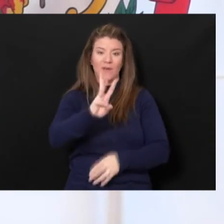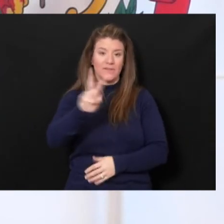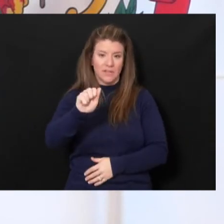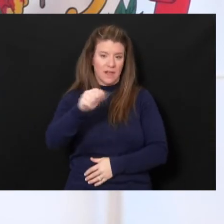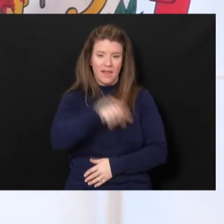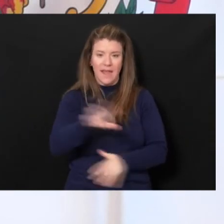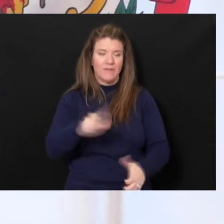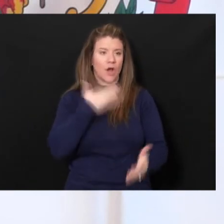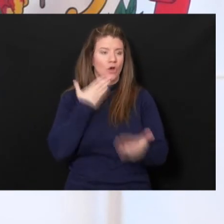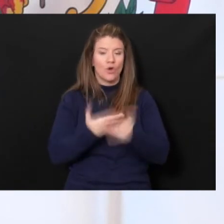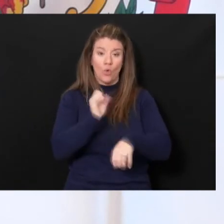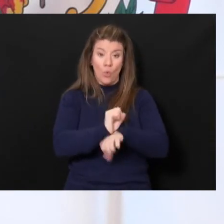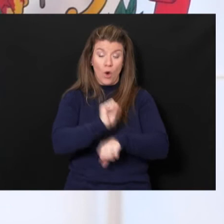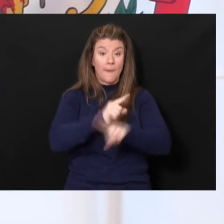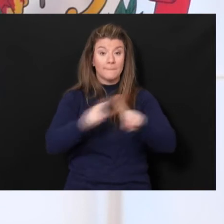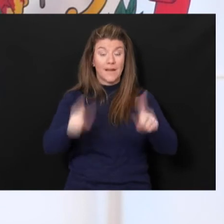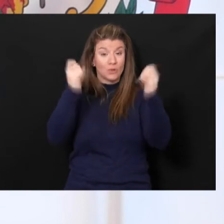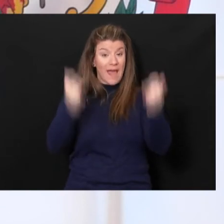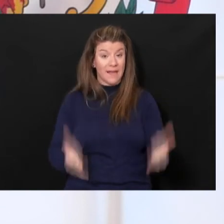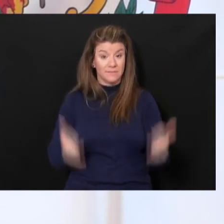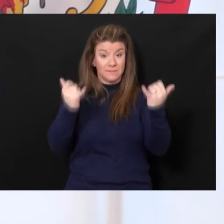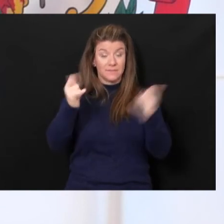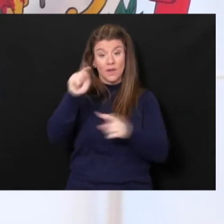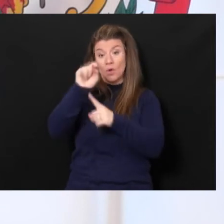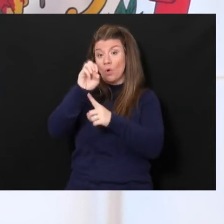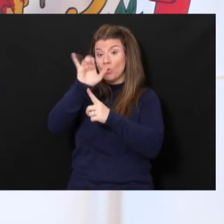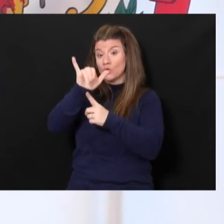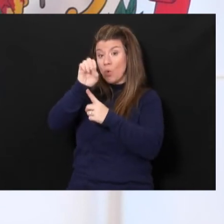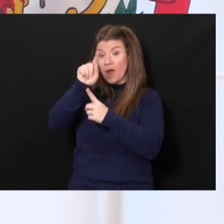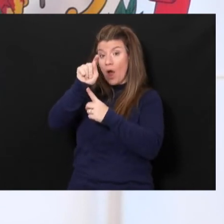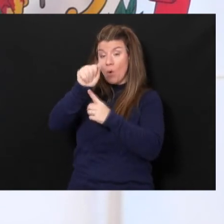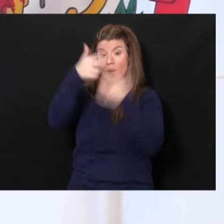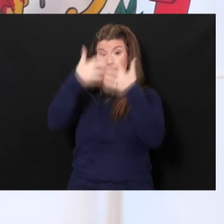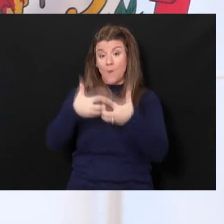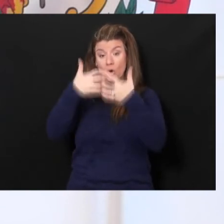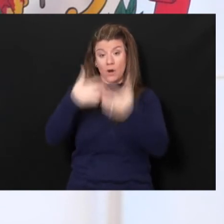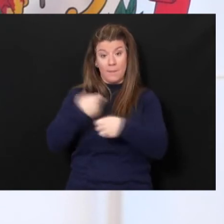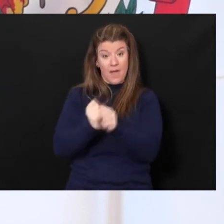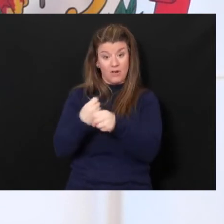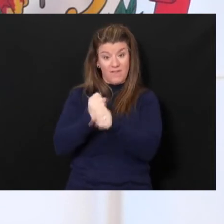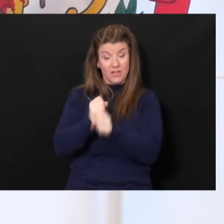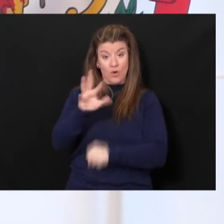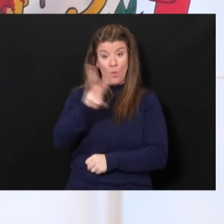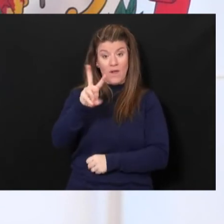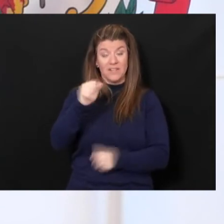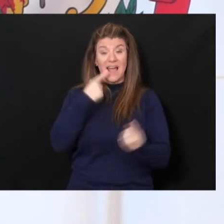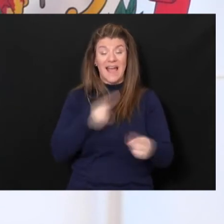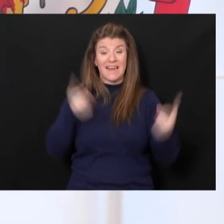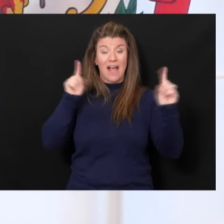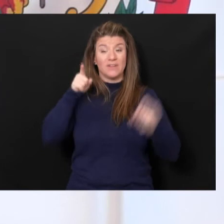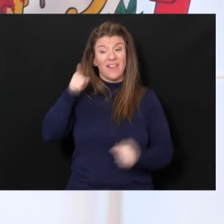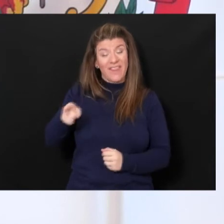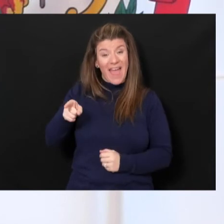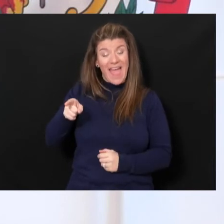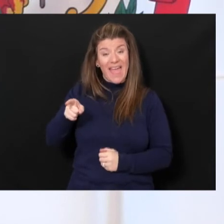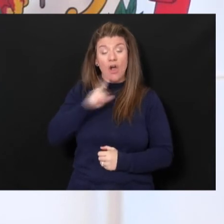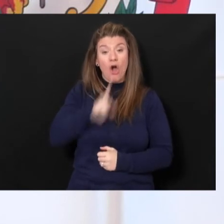phenomenal work. But today, Toyota Motor Manufacturing of West Virginia announced that they